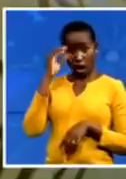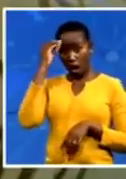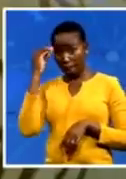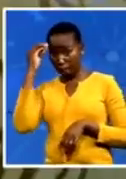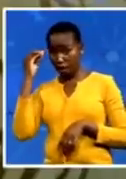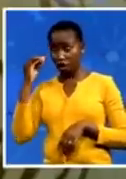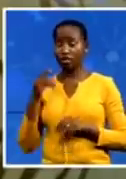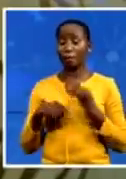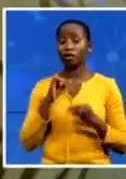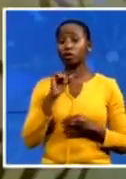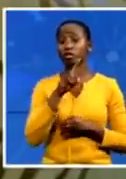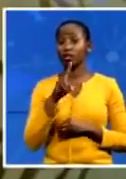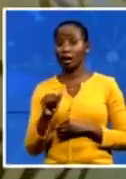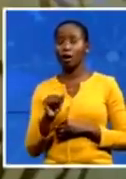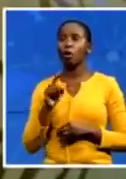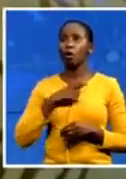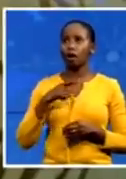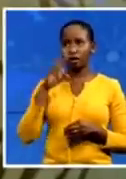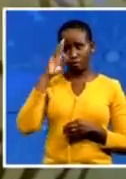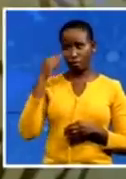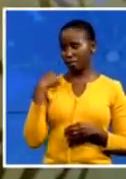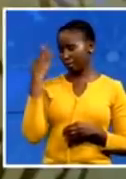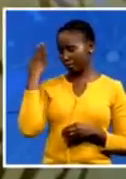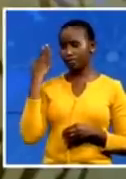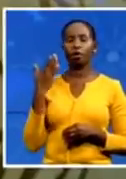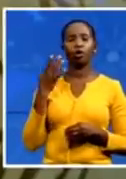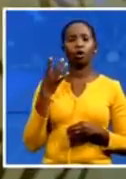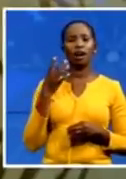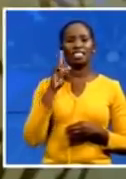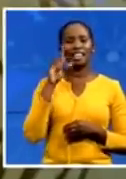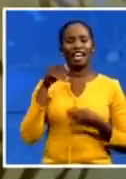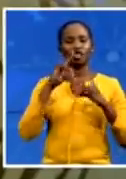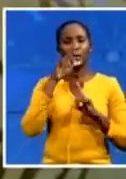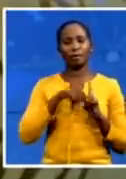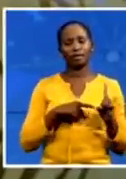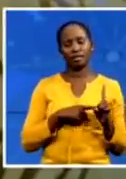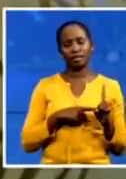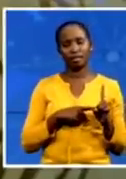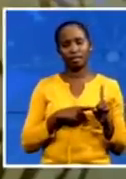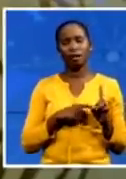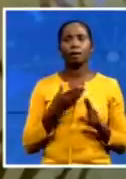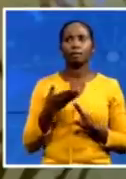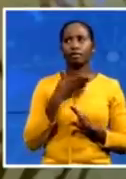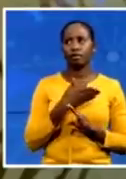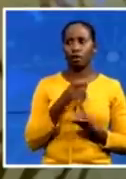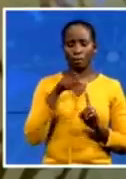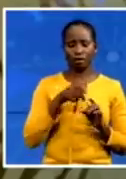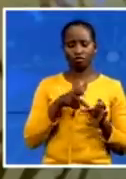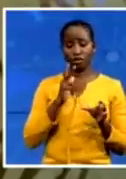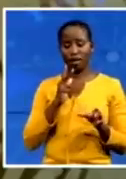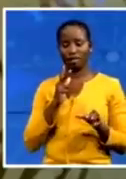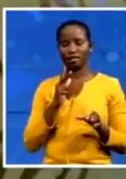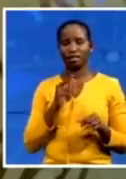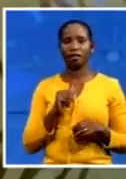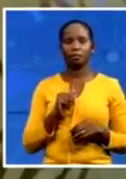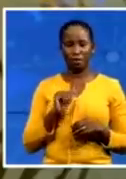remember the former DA federal chairperson, Ethel Trollop, just before he resigned. I mean, he's a member of the Action SA right